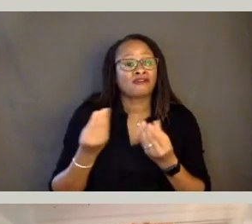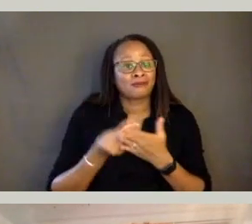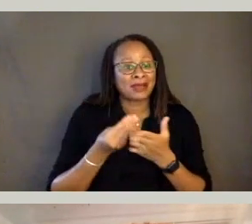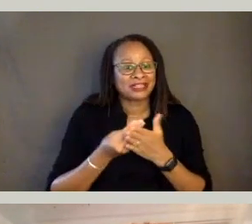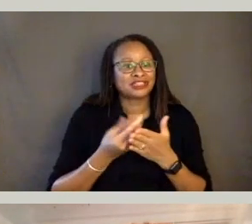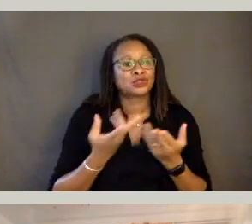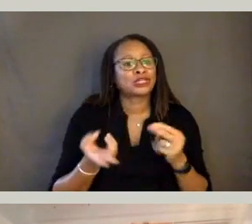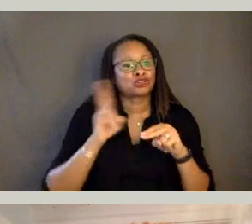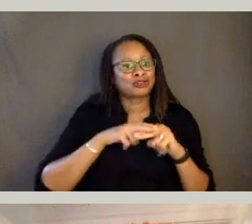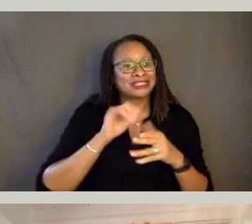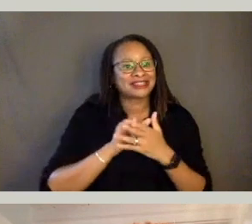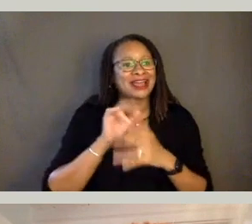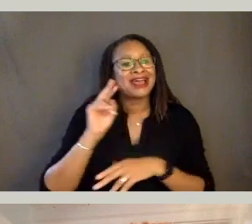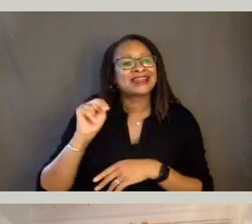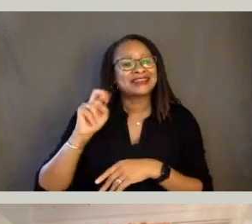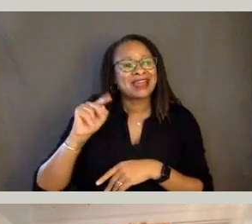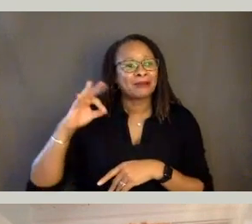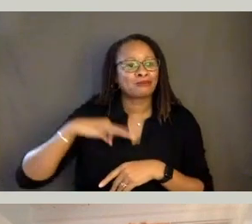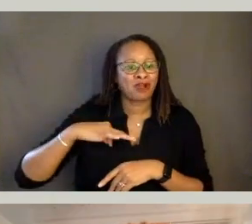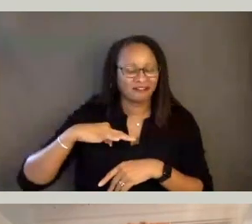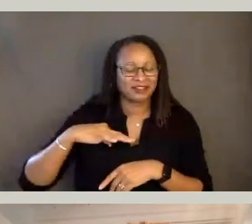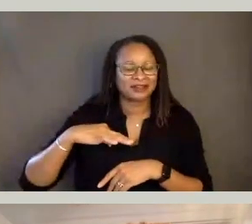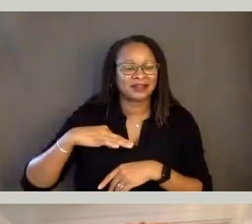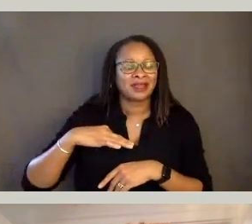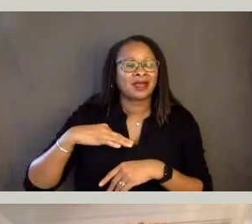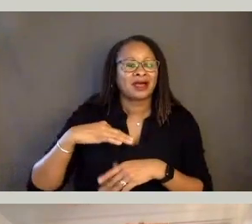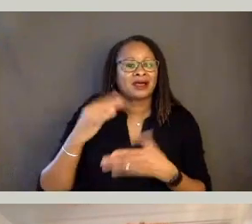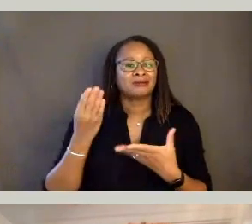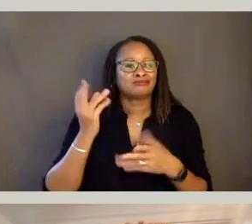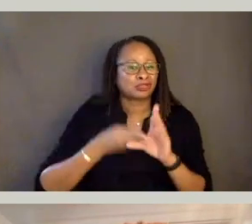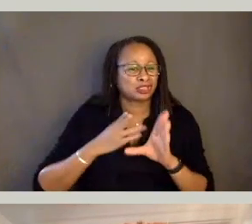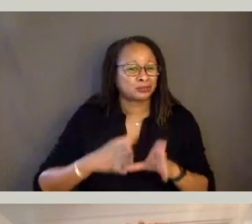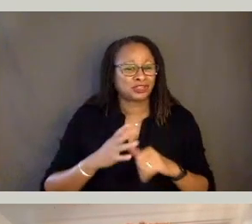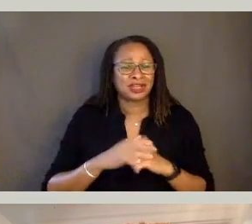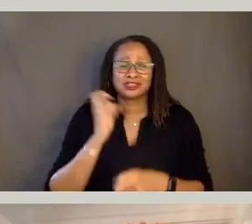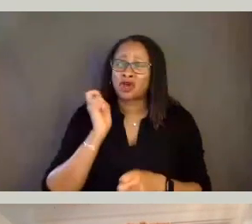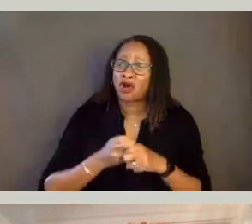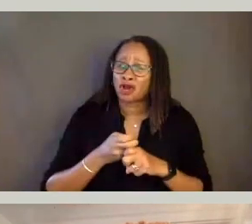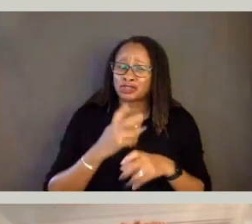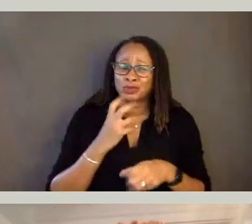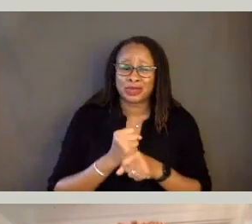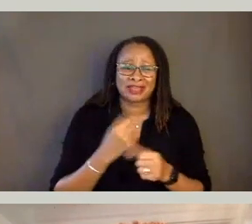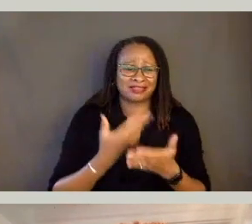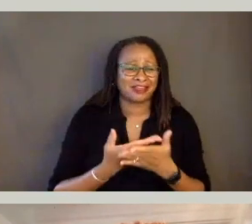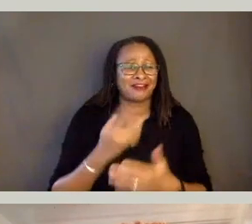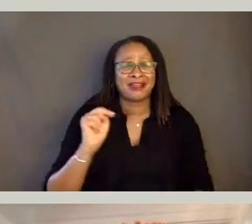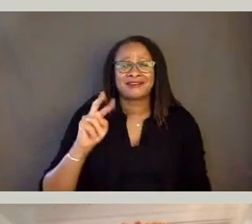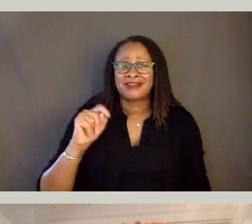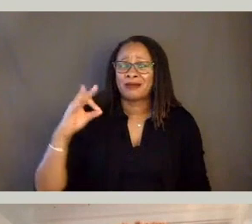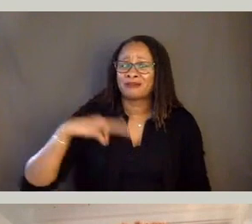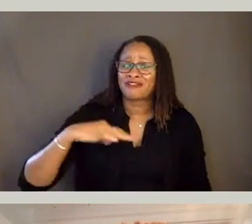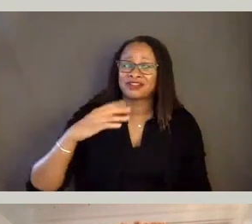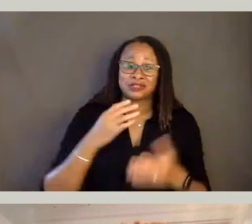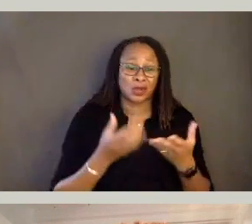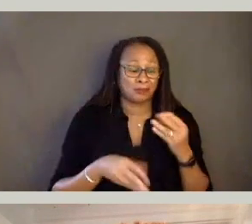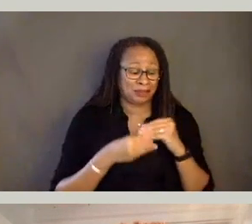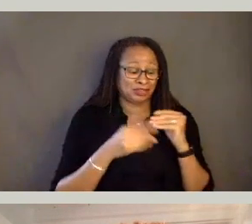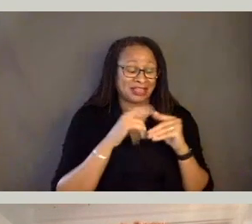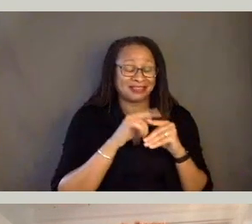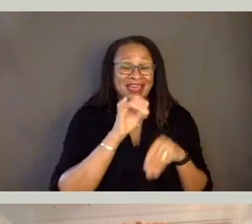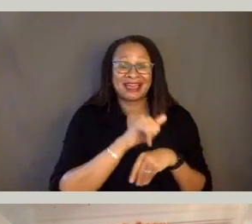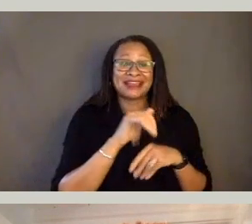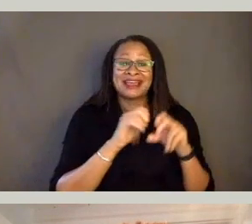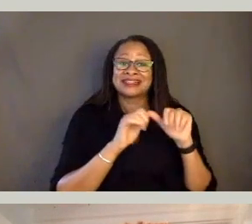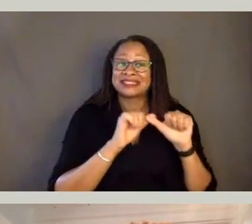And I want to acknowledge it's really hard to get there, to get to net profit. So building in sustainability for filmmakers earlier would be